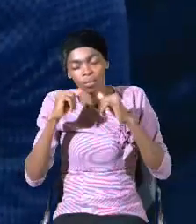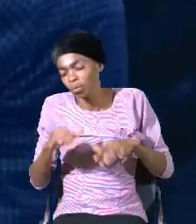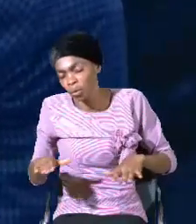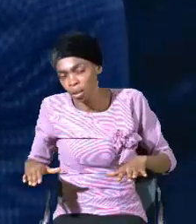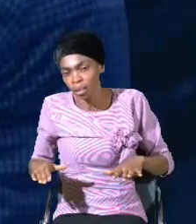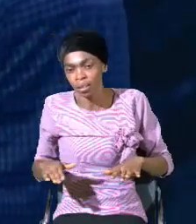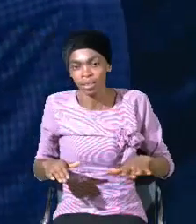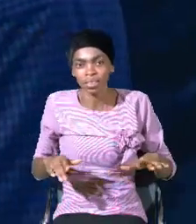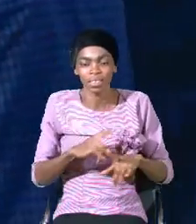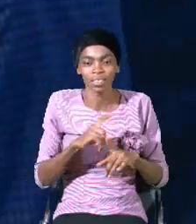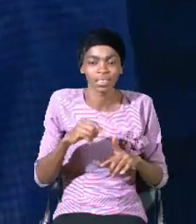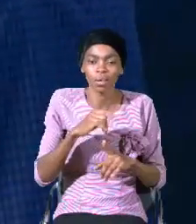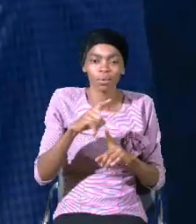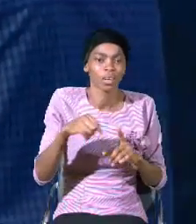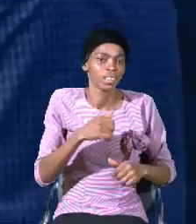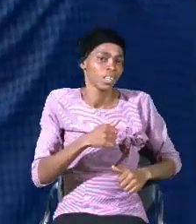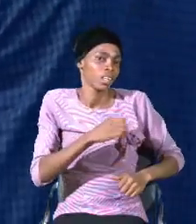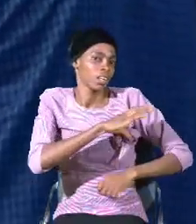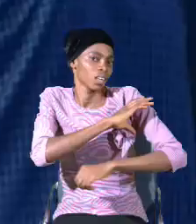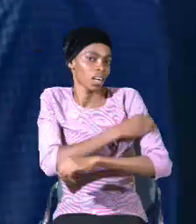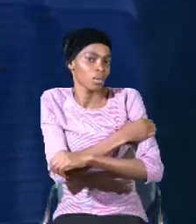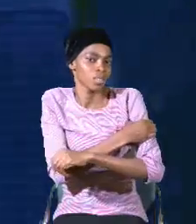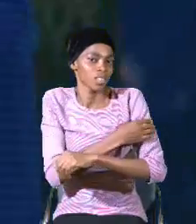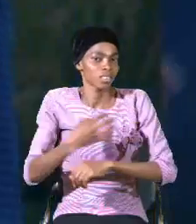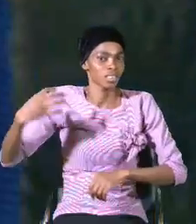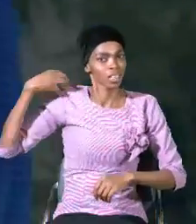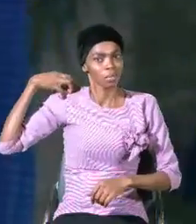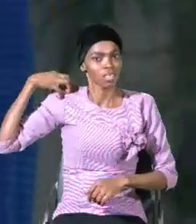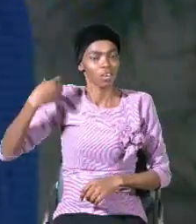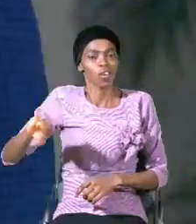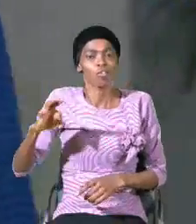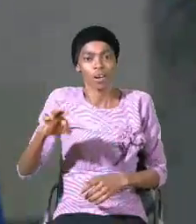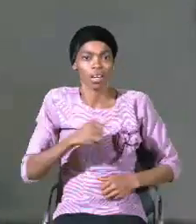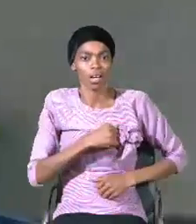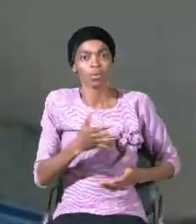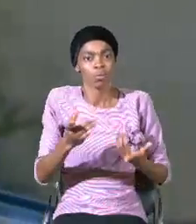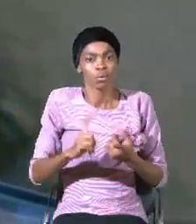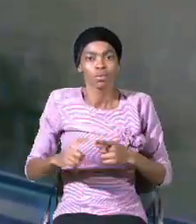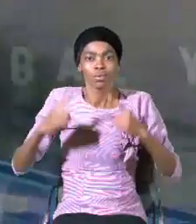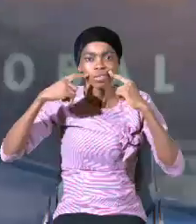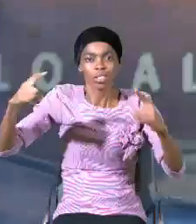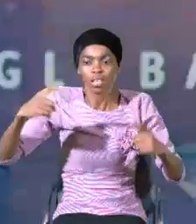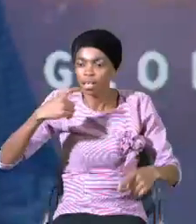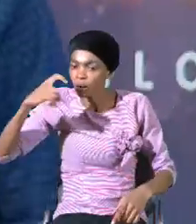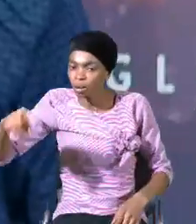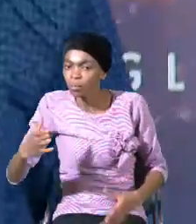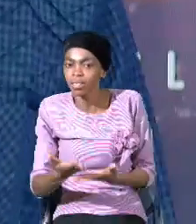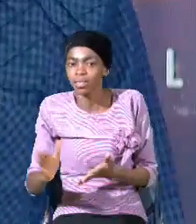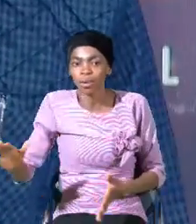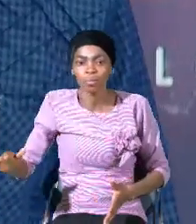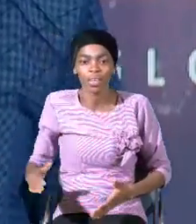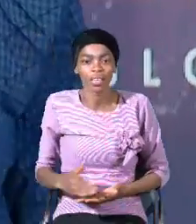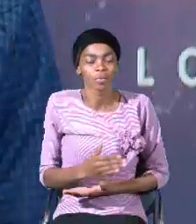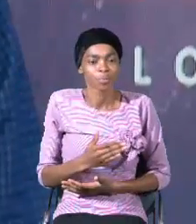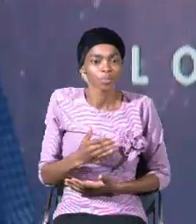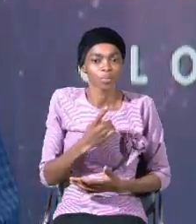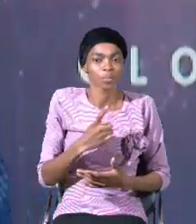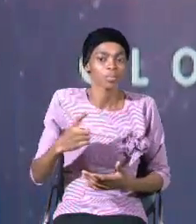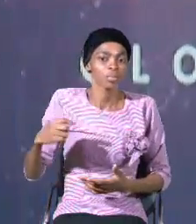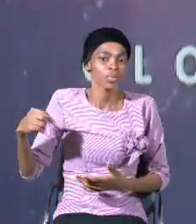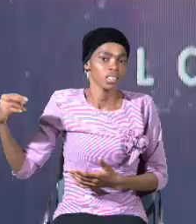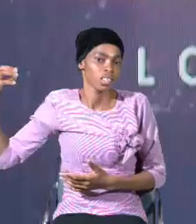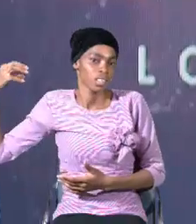captain of an army or the military government wants to decree something, the captain, the